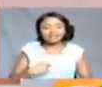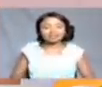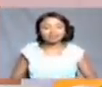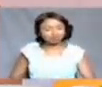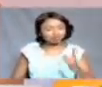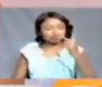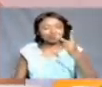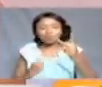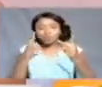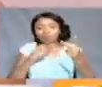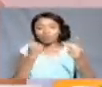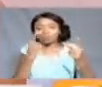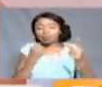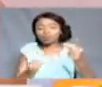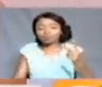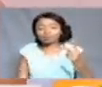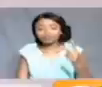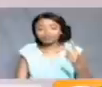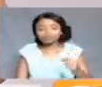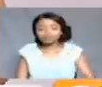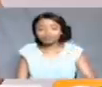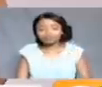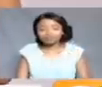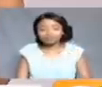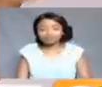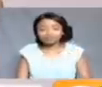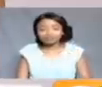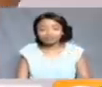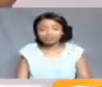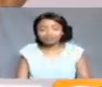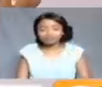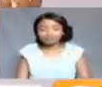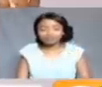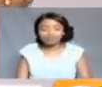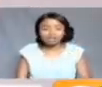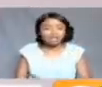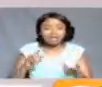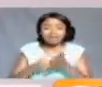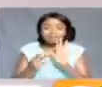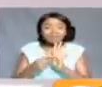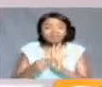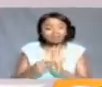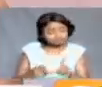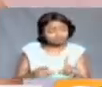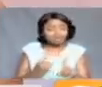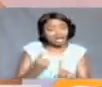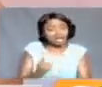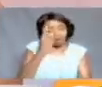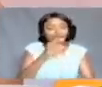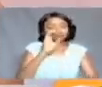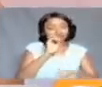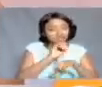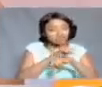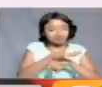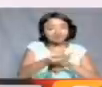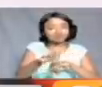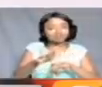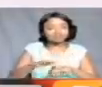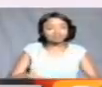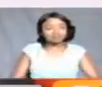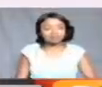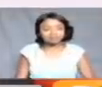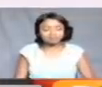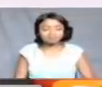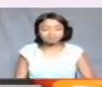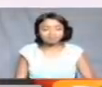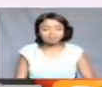grew from just social media. There's nothing else attached to their fame or notoriety. Just influencing a brand. Just influence, like you're